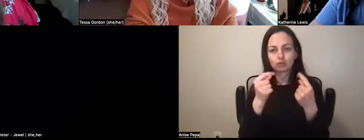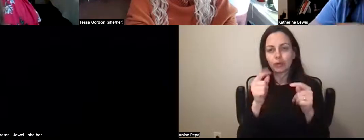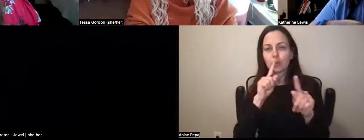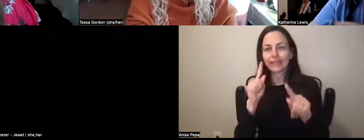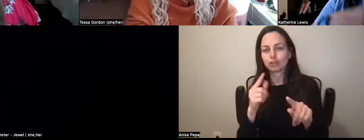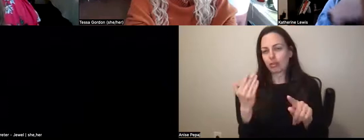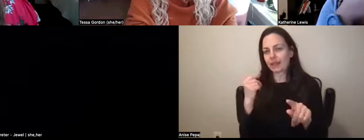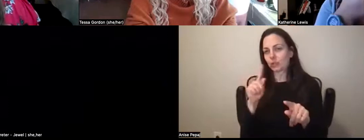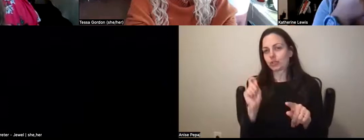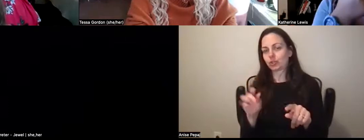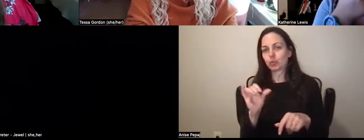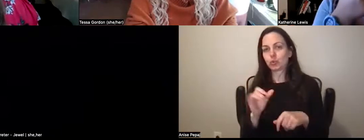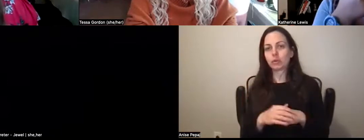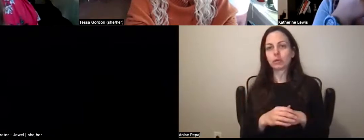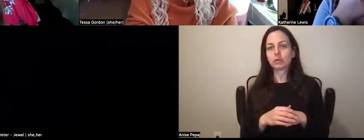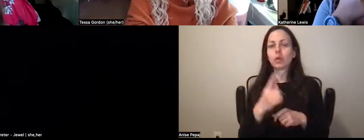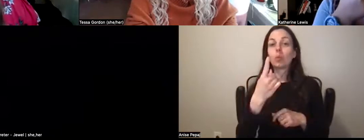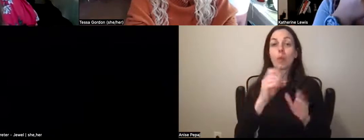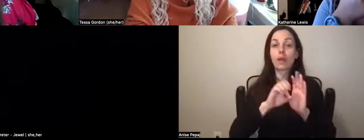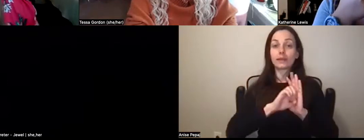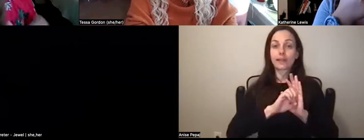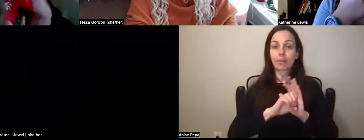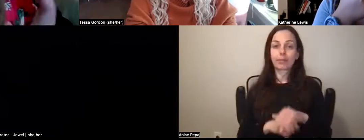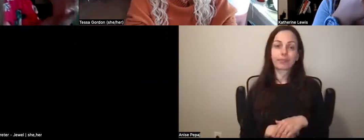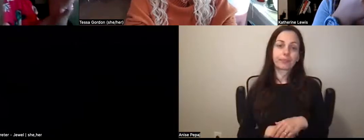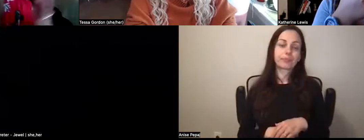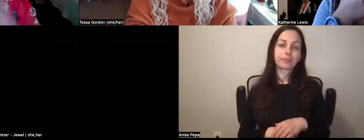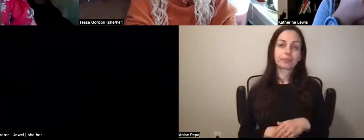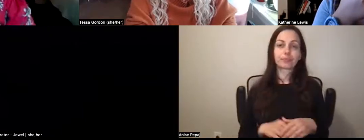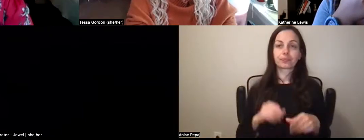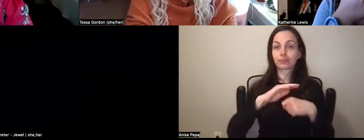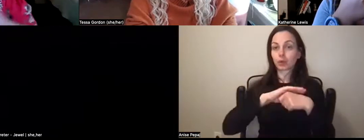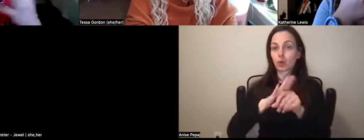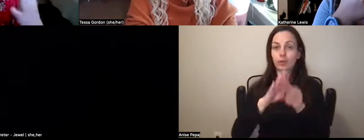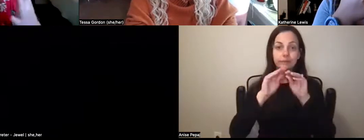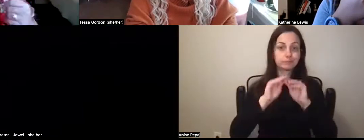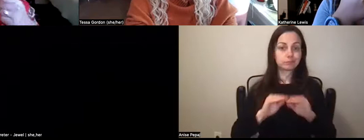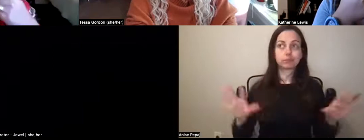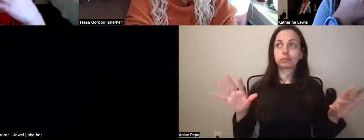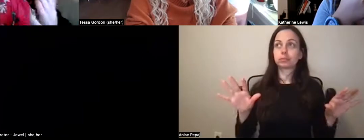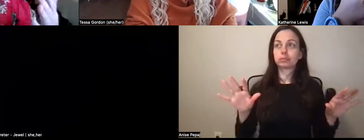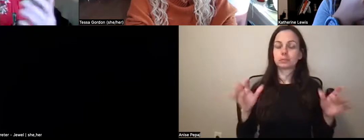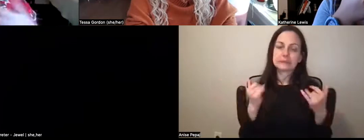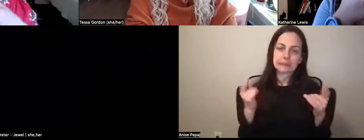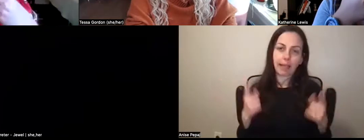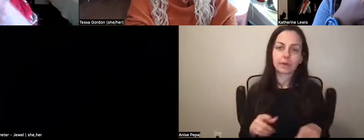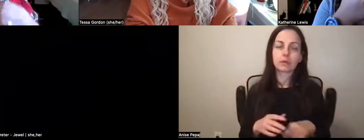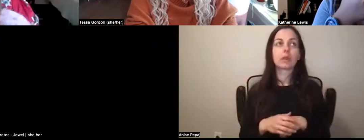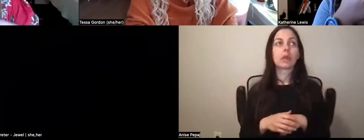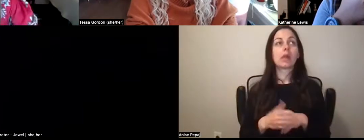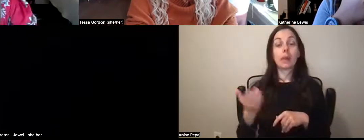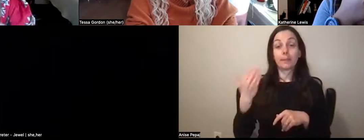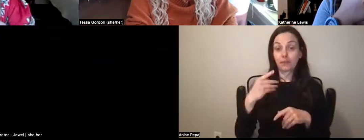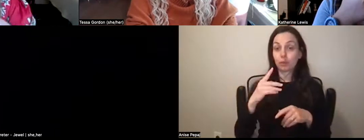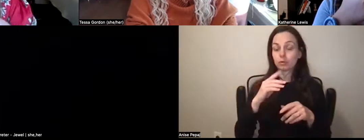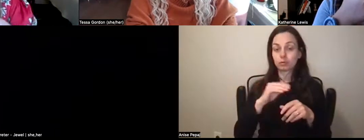too. I want to give you all an example of this. So COVID happens, COVID's still happening, COVID happens, but we